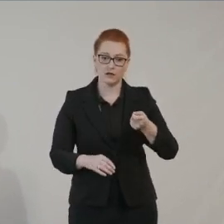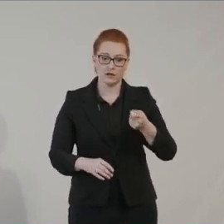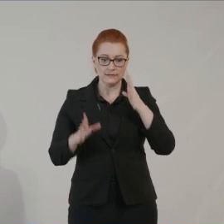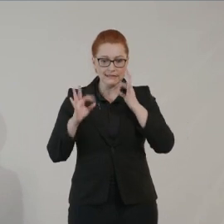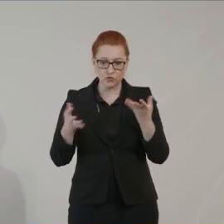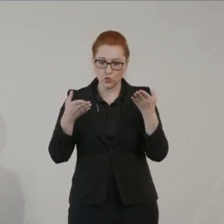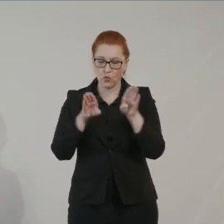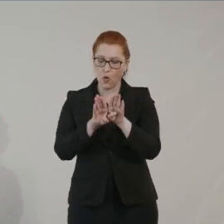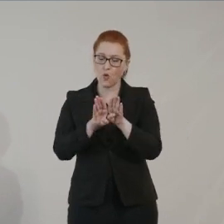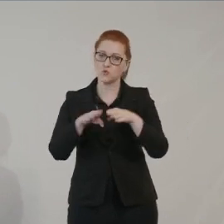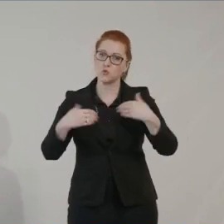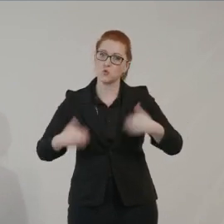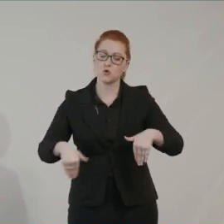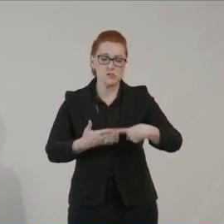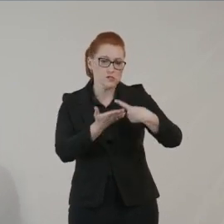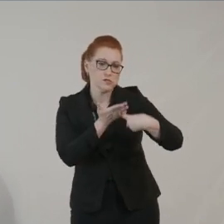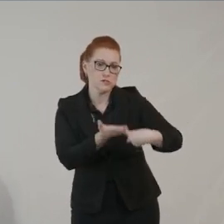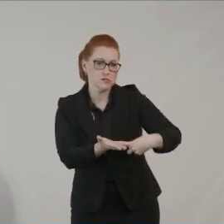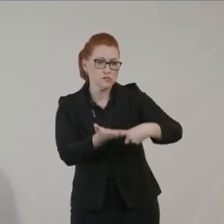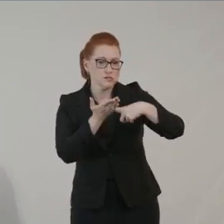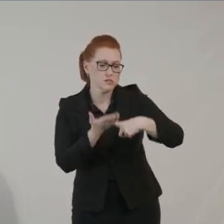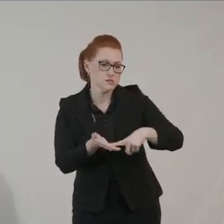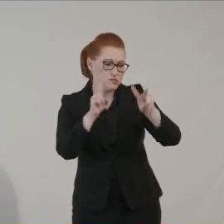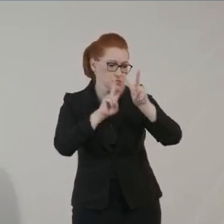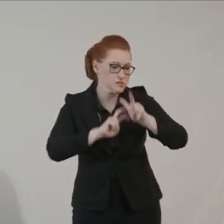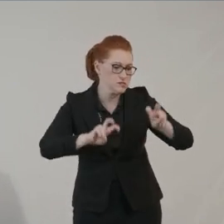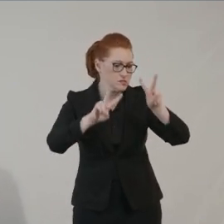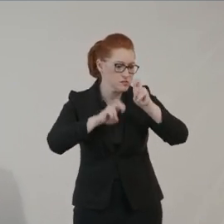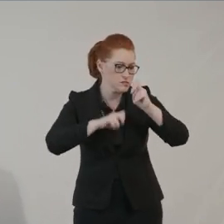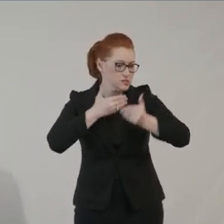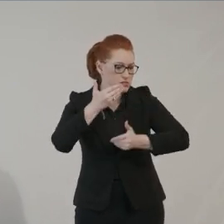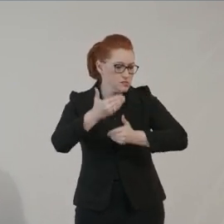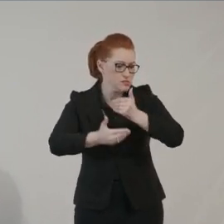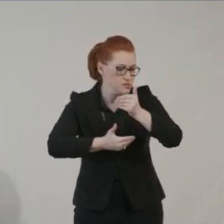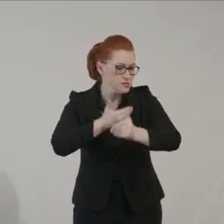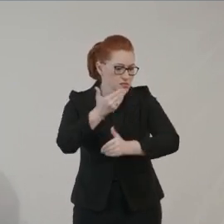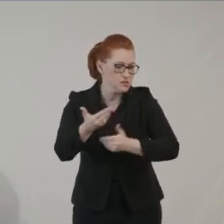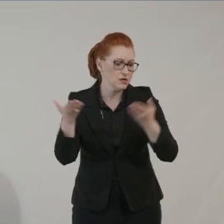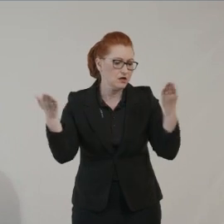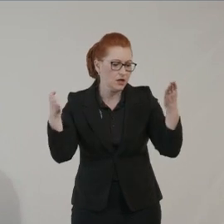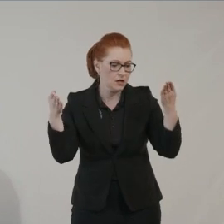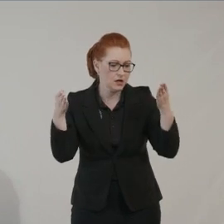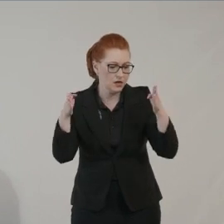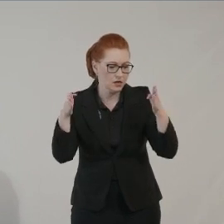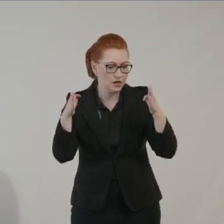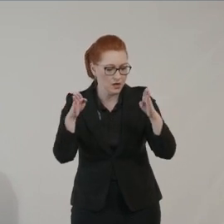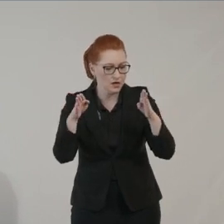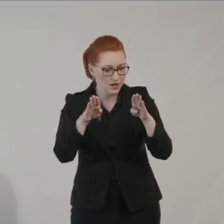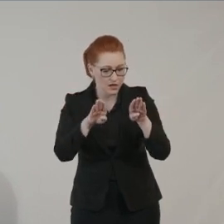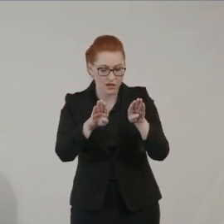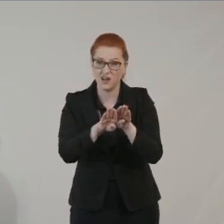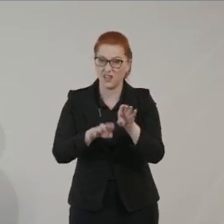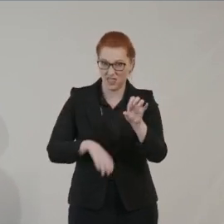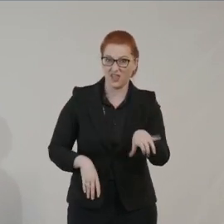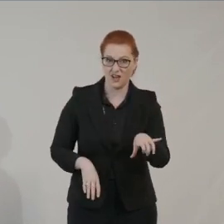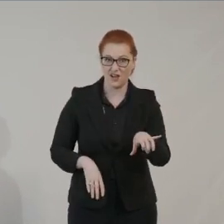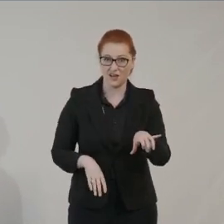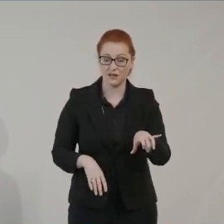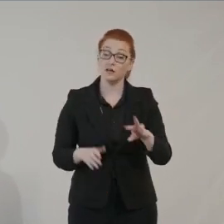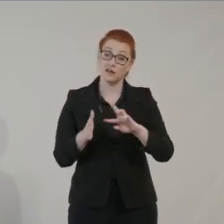time. And the result has been this dramatic slowdown or decrease in